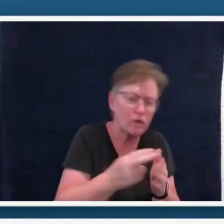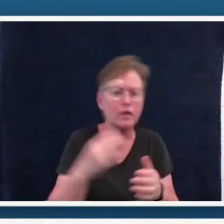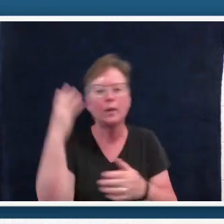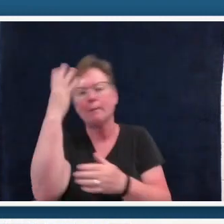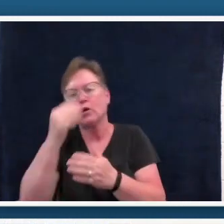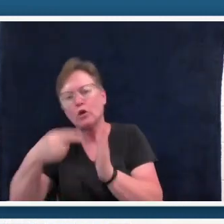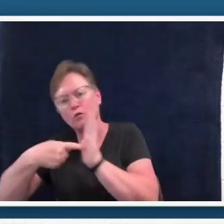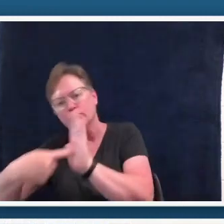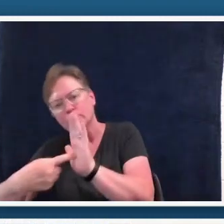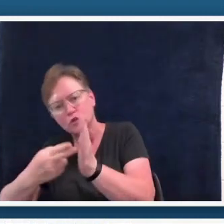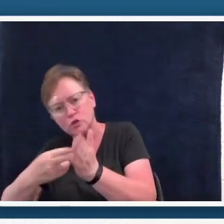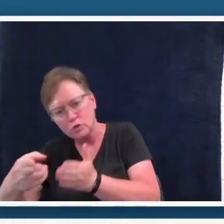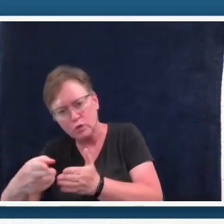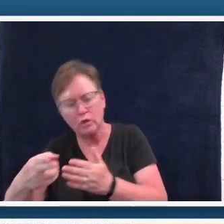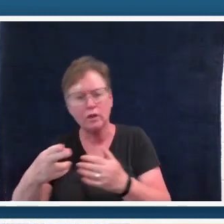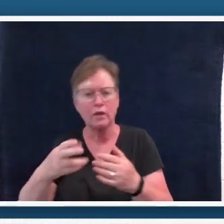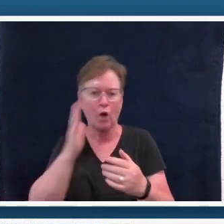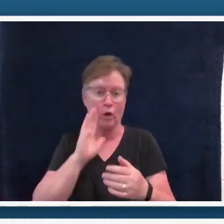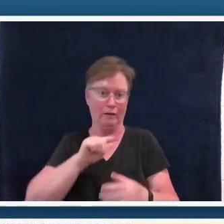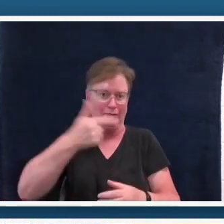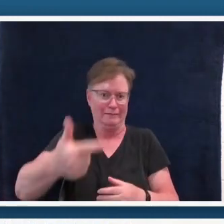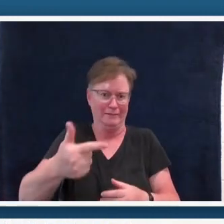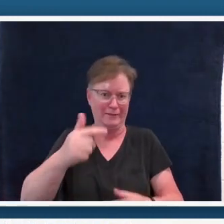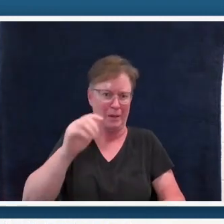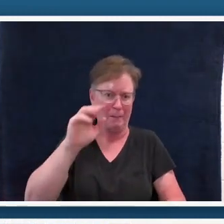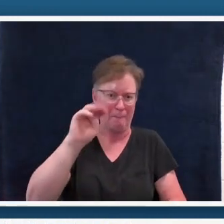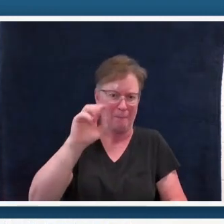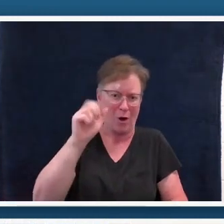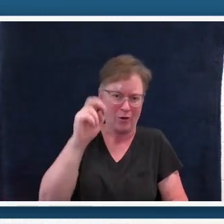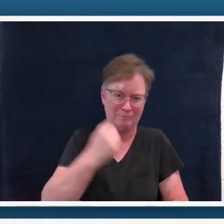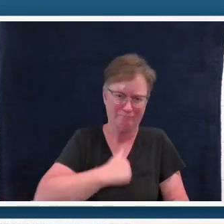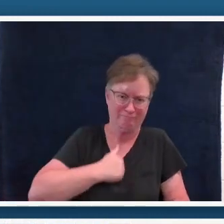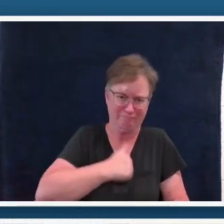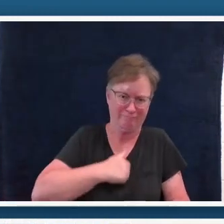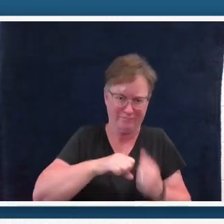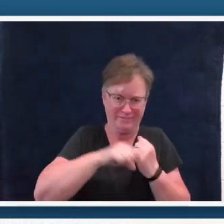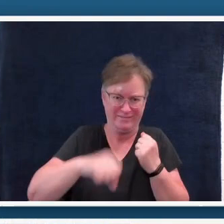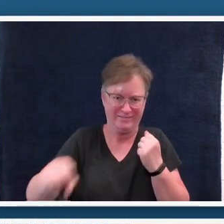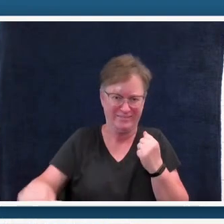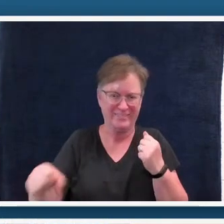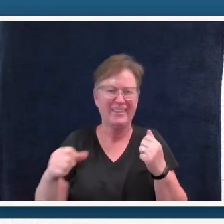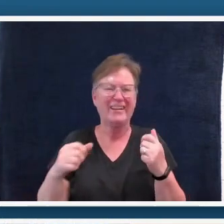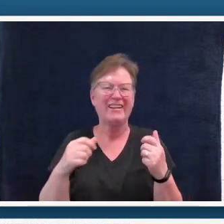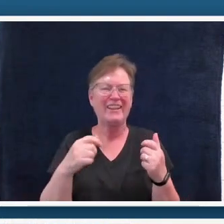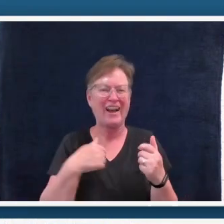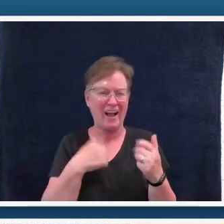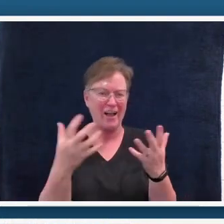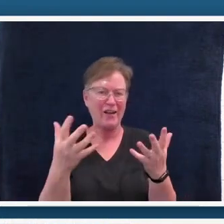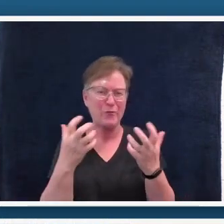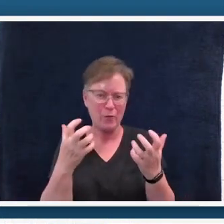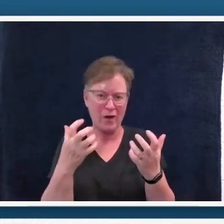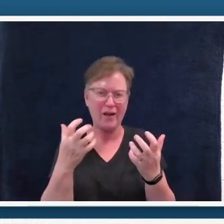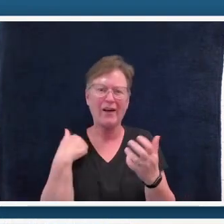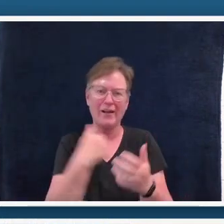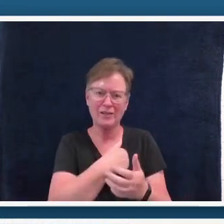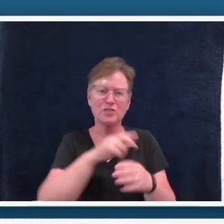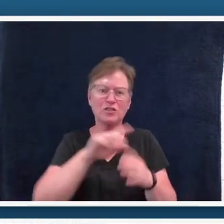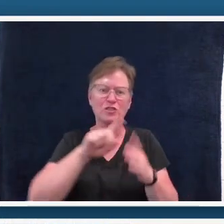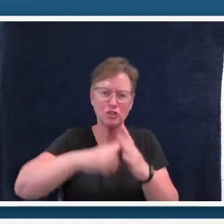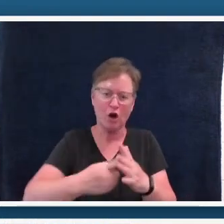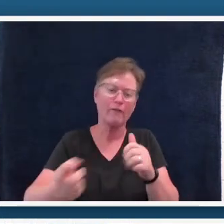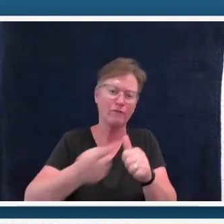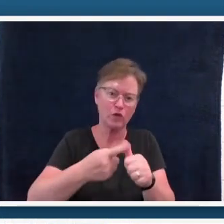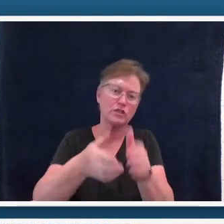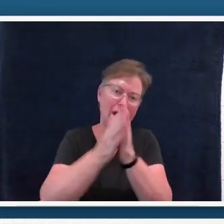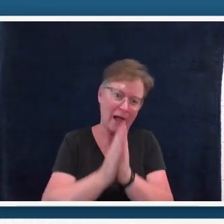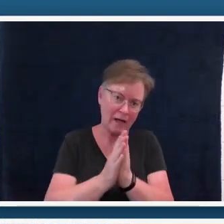turn back to you, Maureen. My apologies. So I want us to start by asking you, when you think